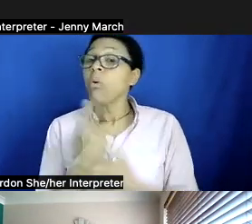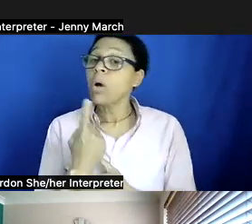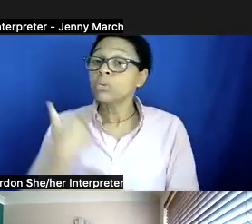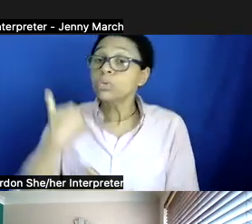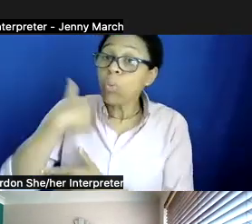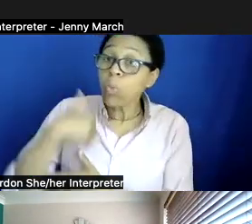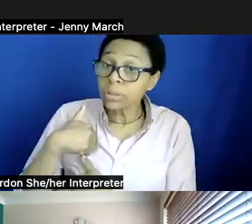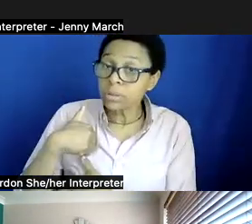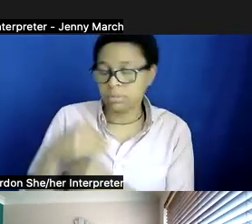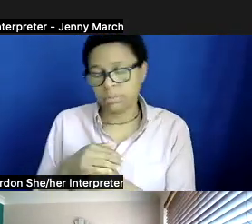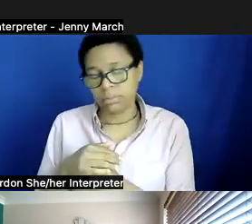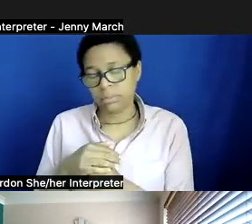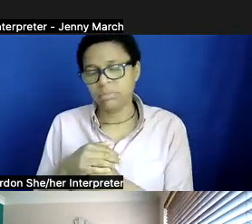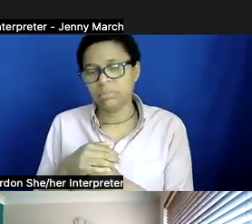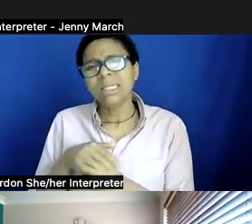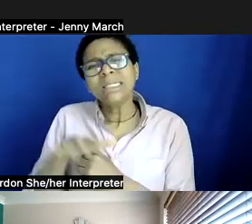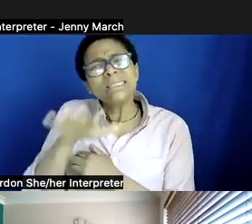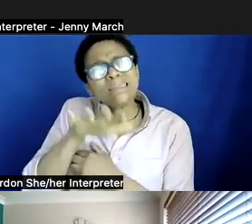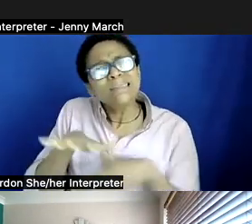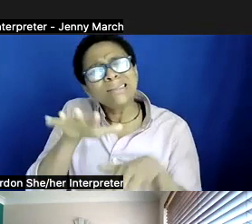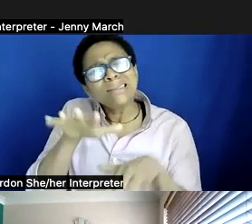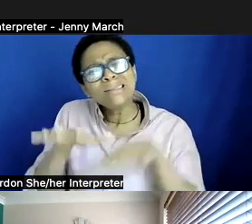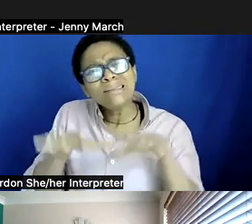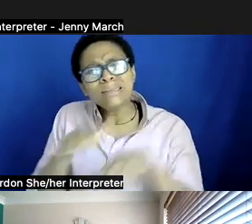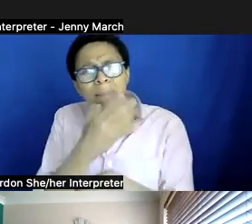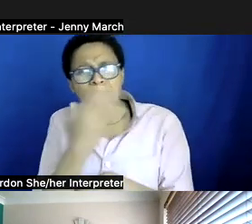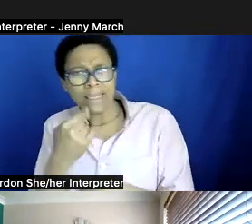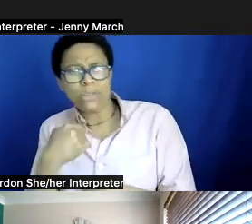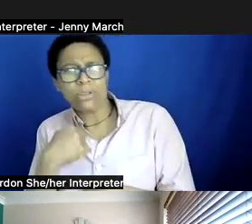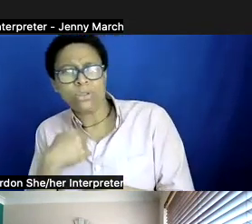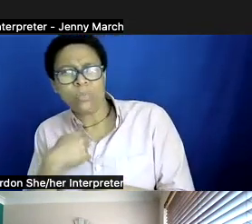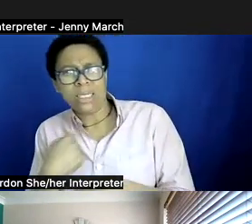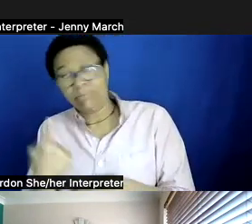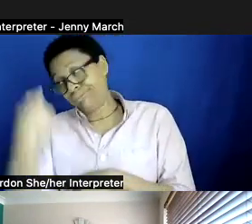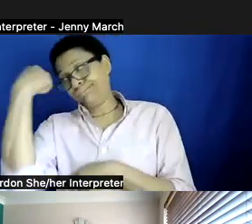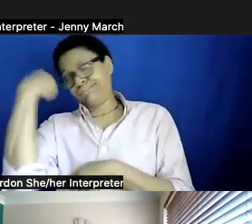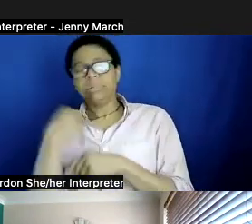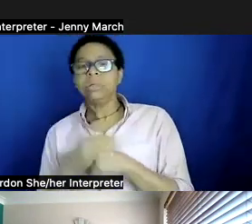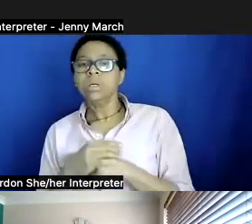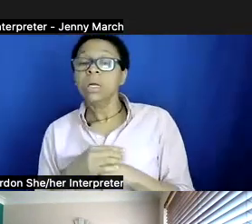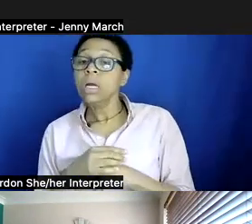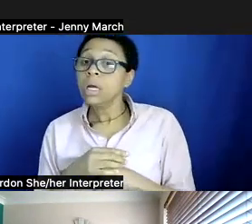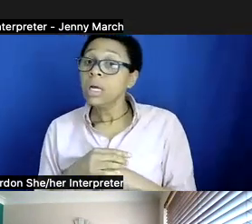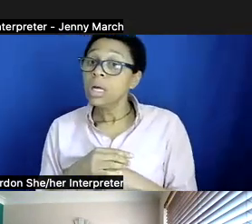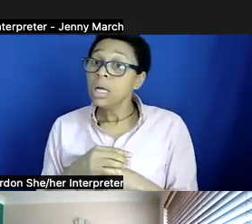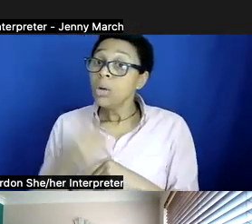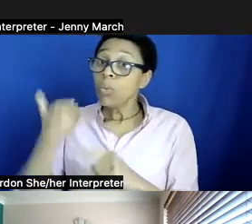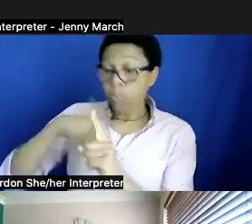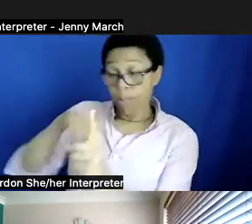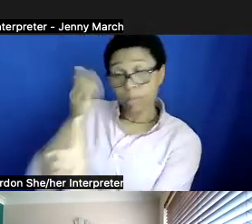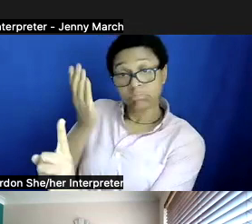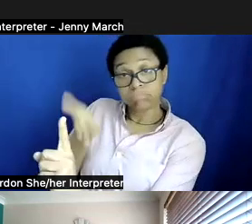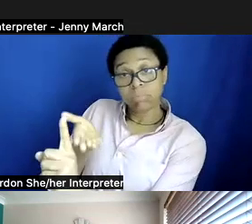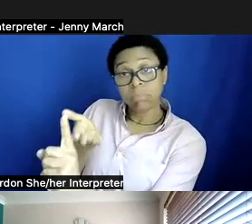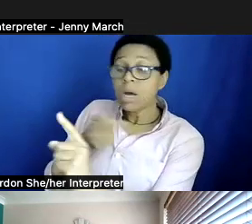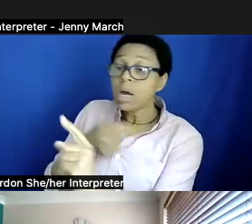who was like a similar age, I think, to how old I was when I was doing the project. And also she, so some of